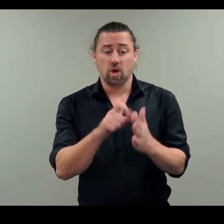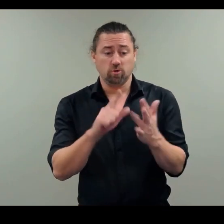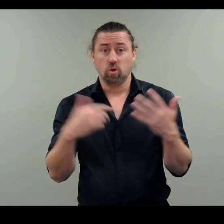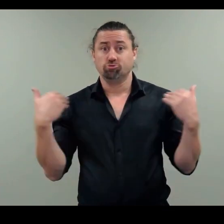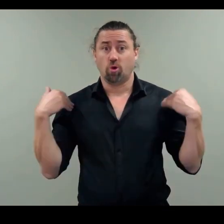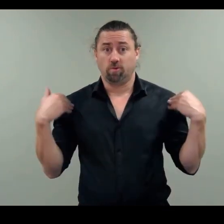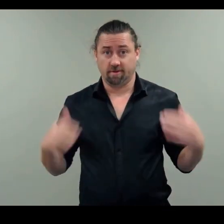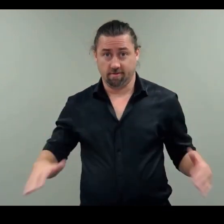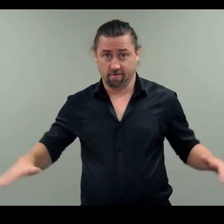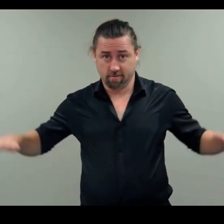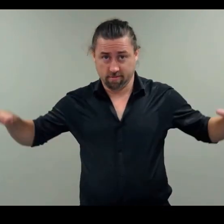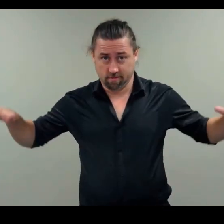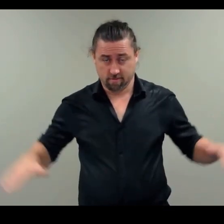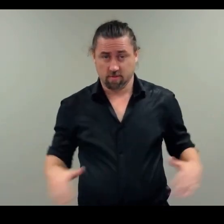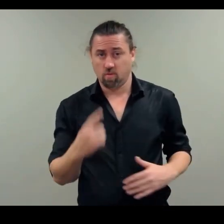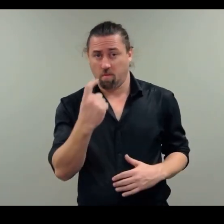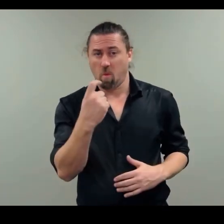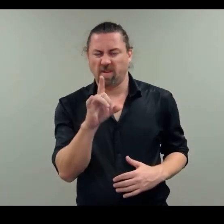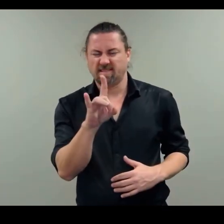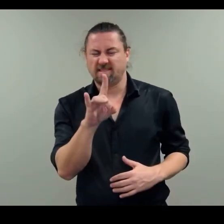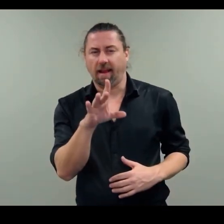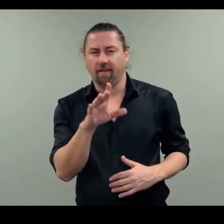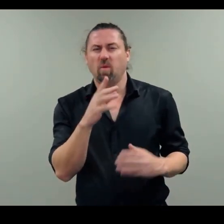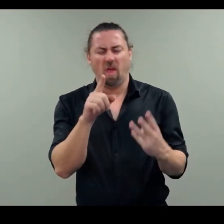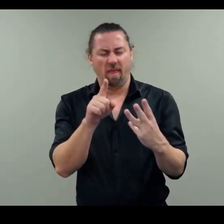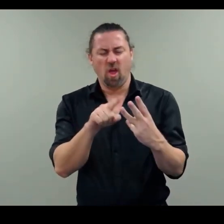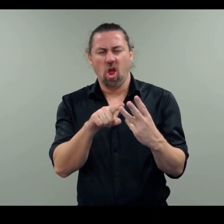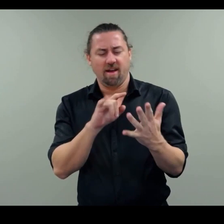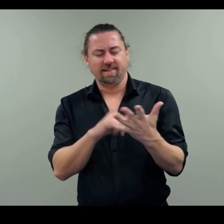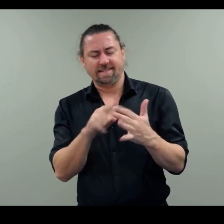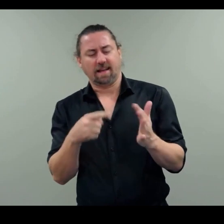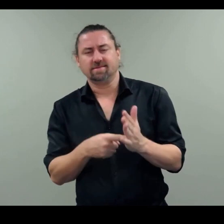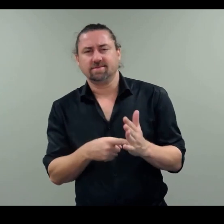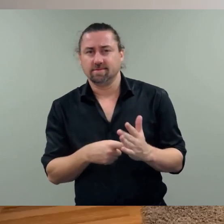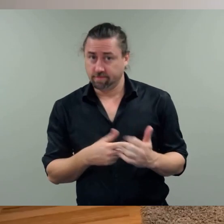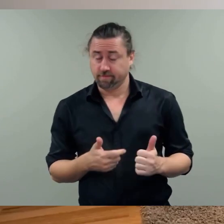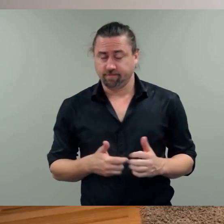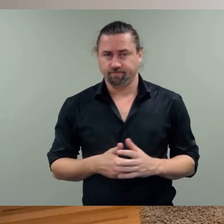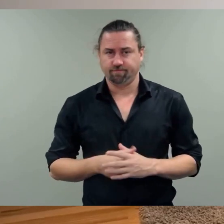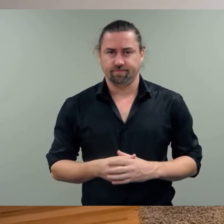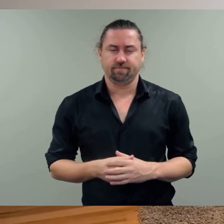Let's repeat the shoulder abduction exercise another 10 times for a third set.